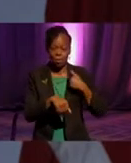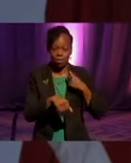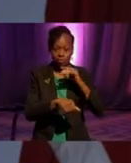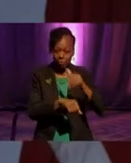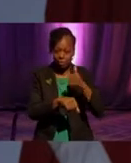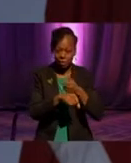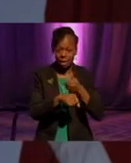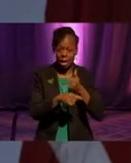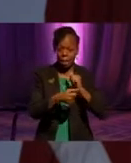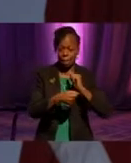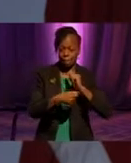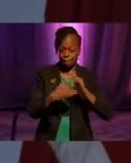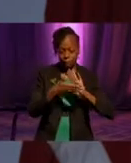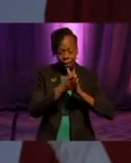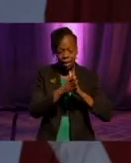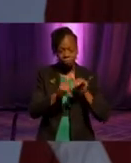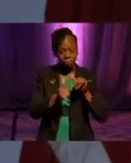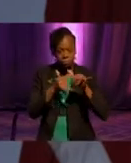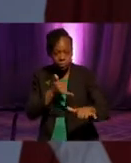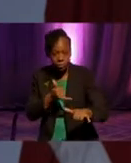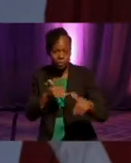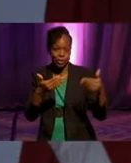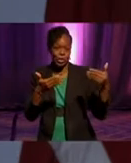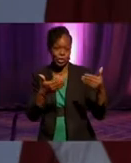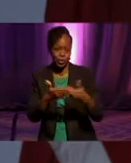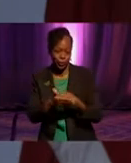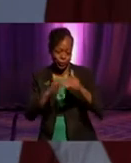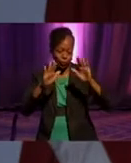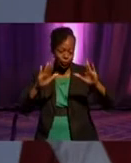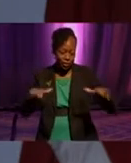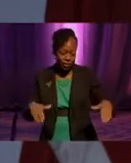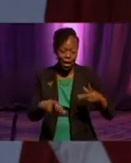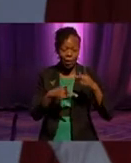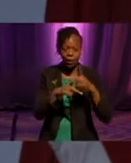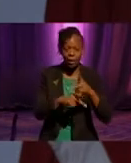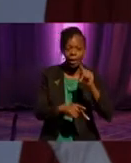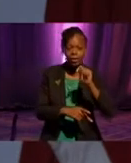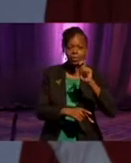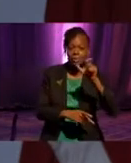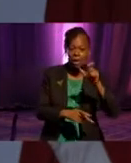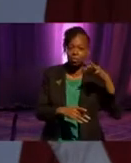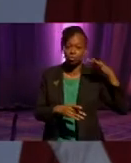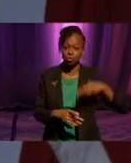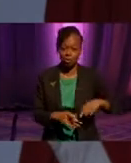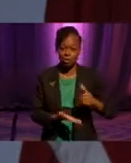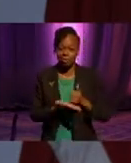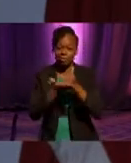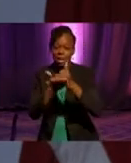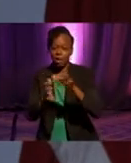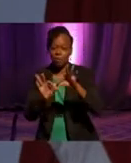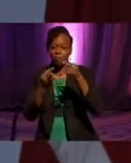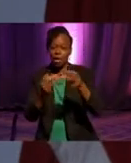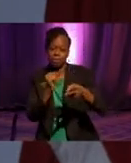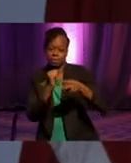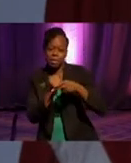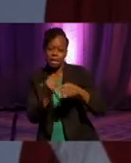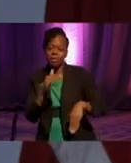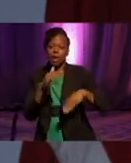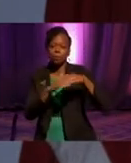child care tax credit to save families up to $1,000 per child every single